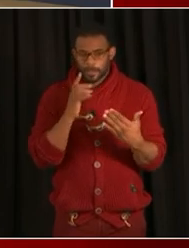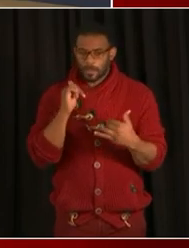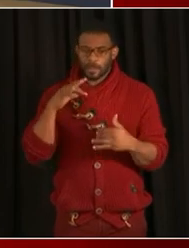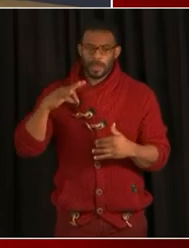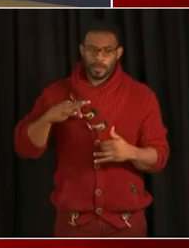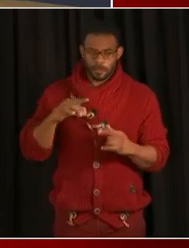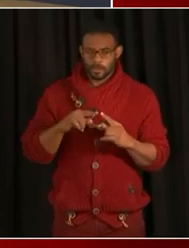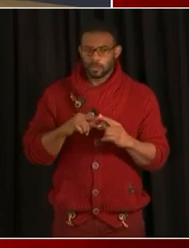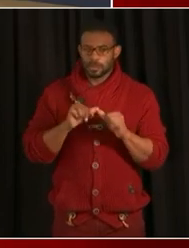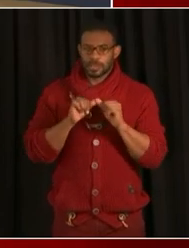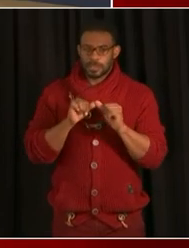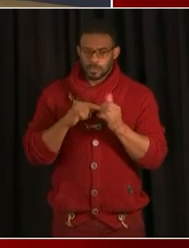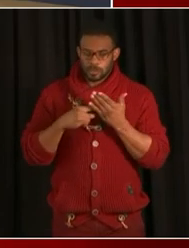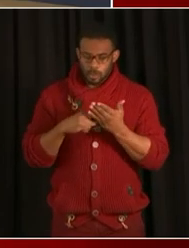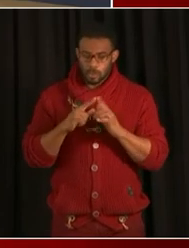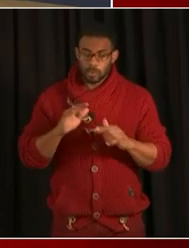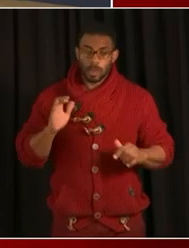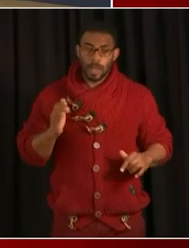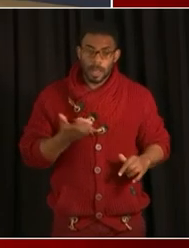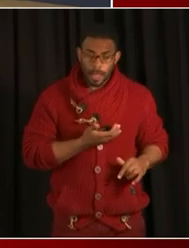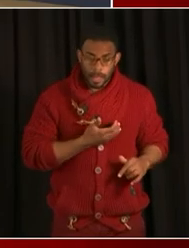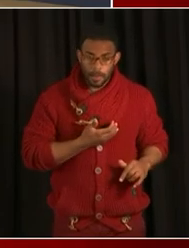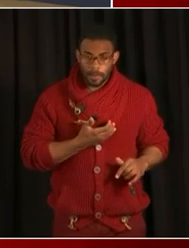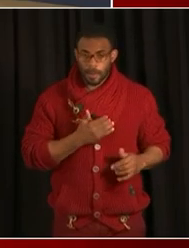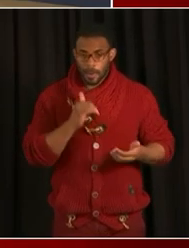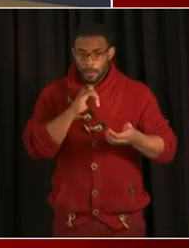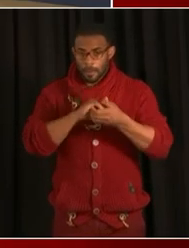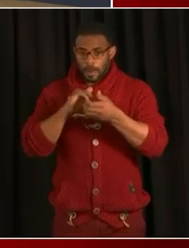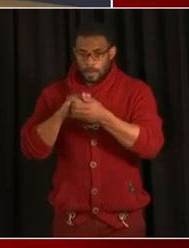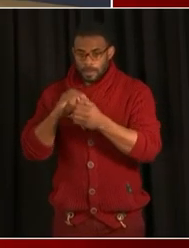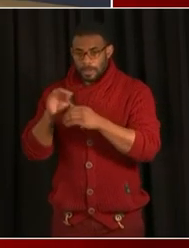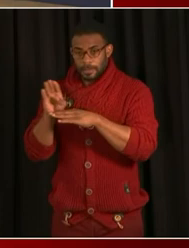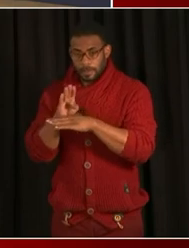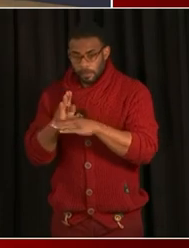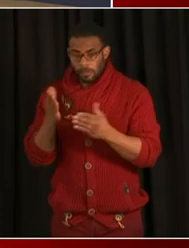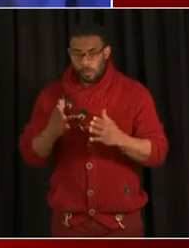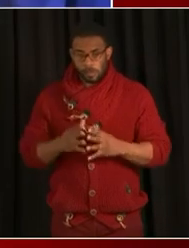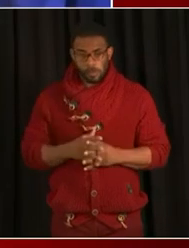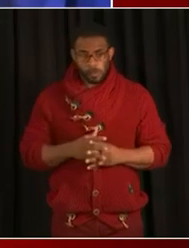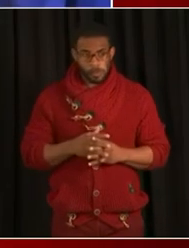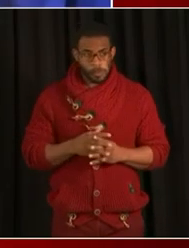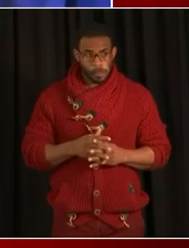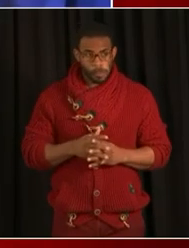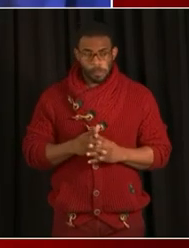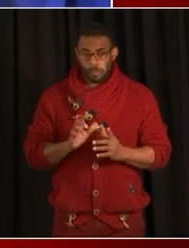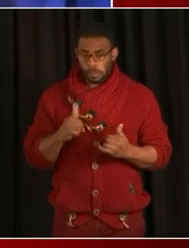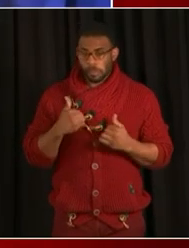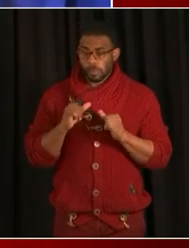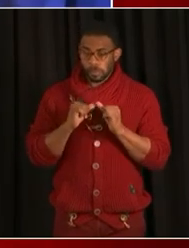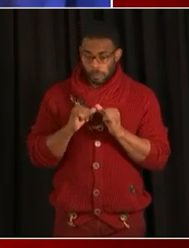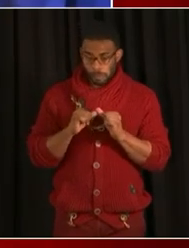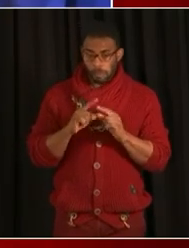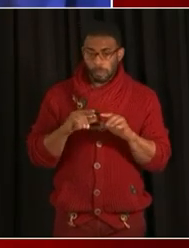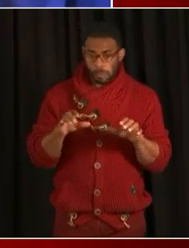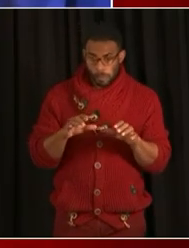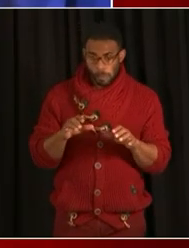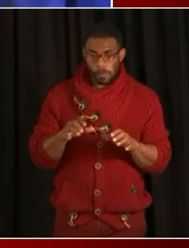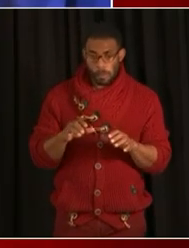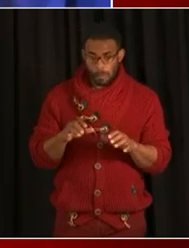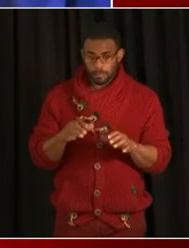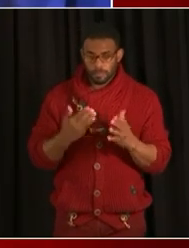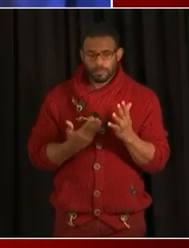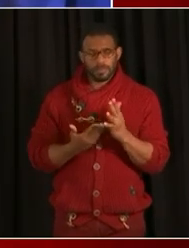It's always helpful to continue to talk to our partners and businesses here as we have continued to